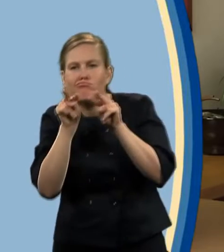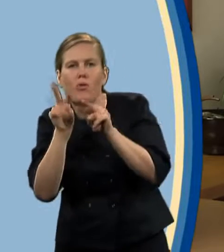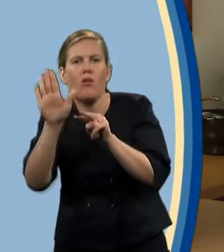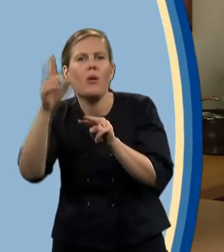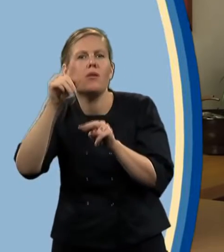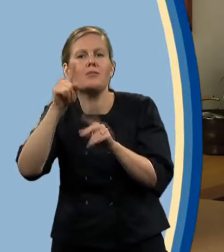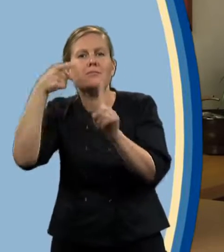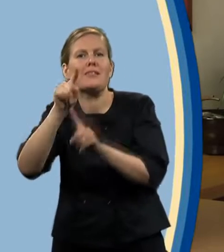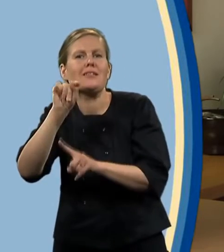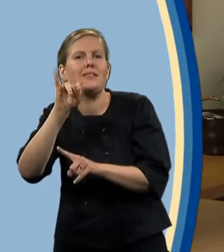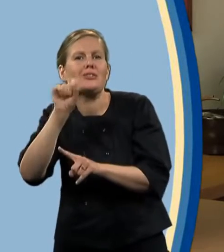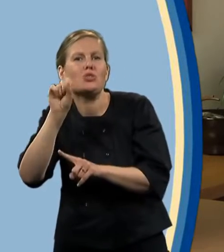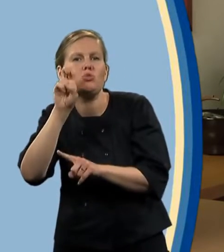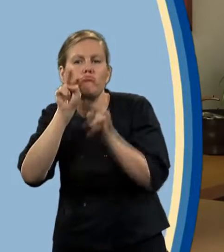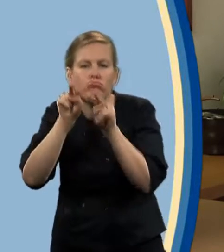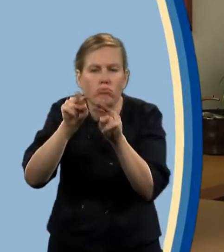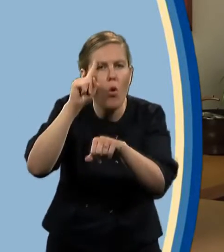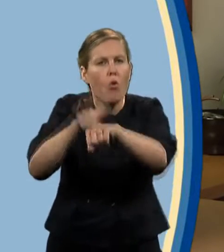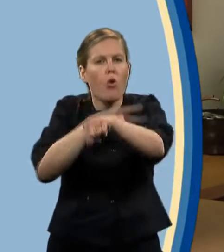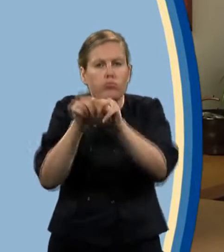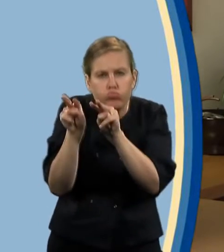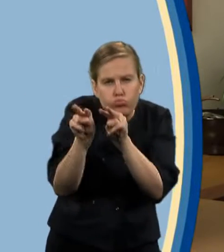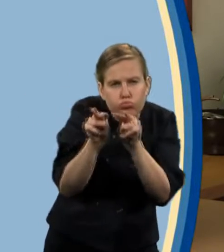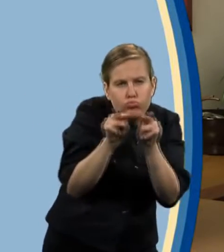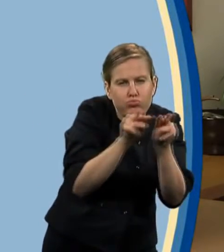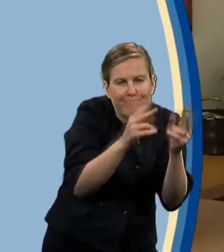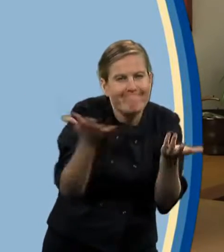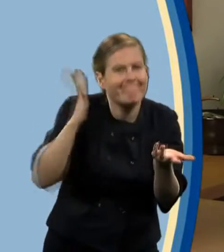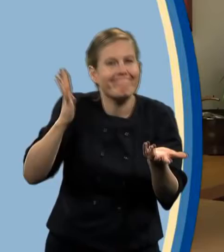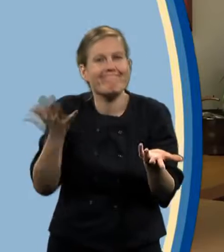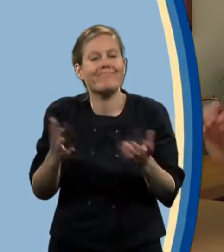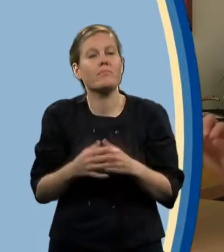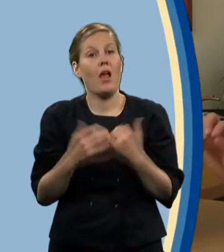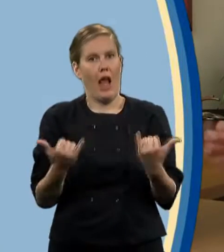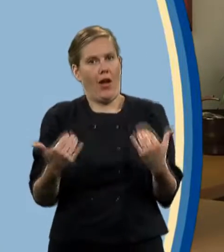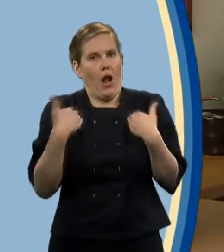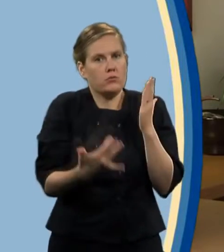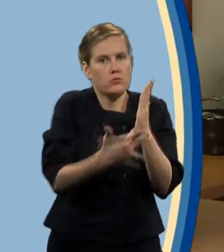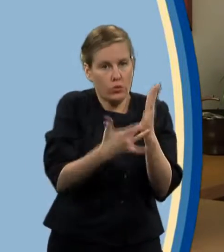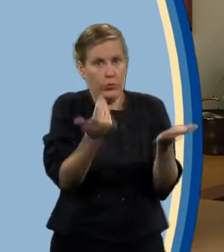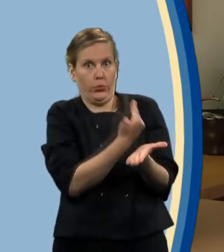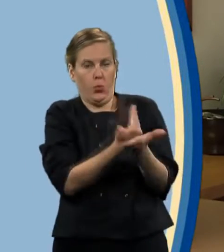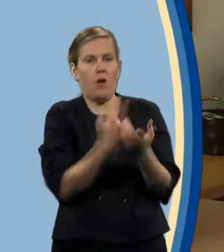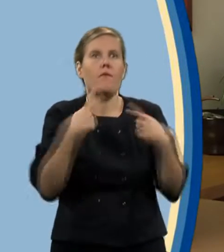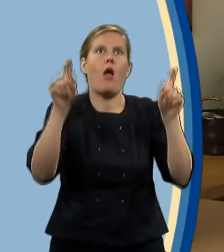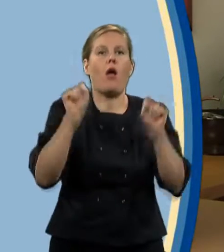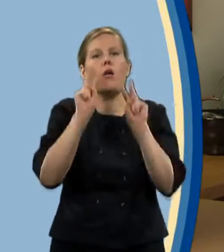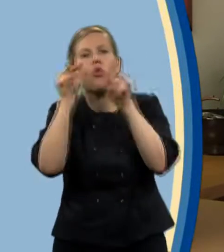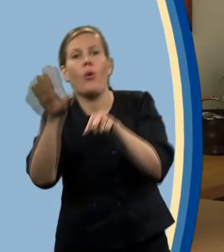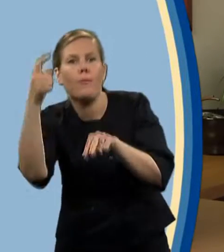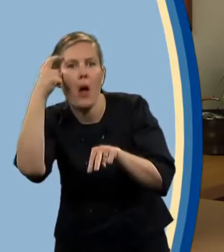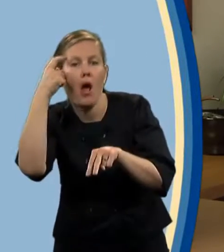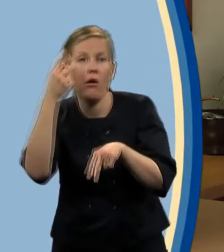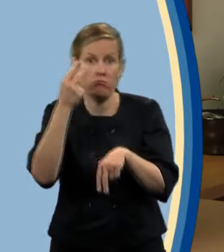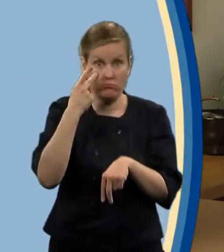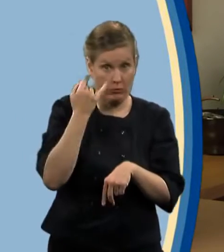we didn't have the brain technology to look into the brain and track very specific tissue and follow it over time. Now, with our new technology, we